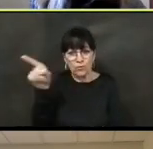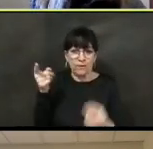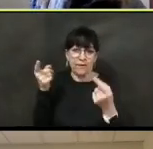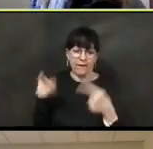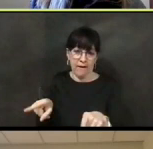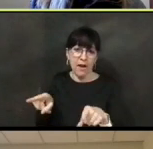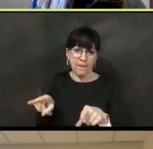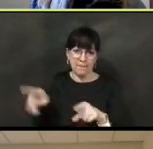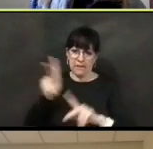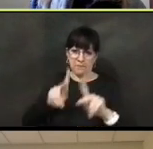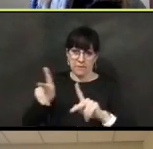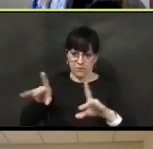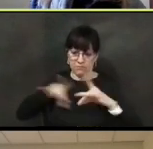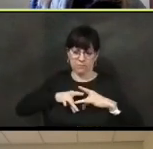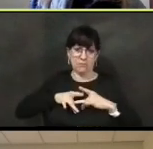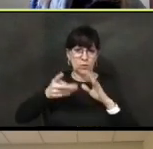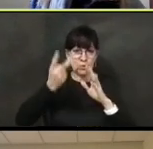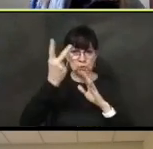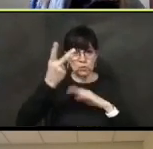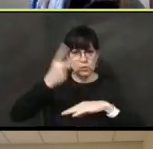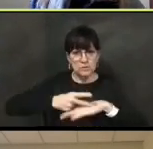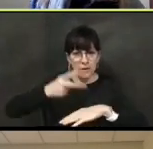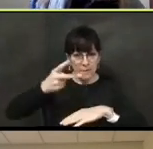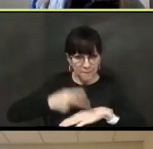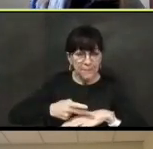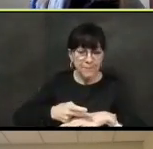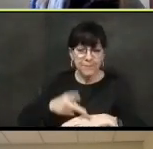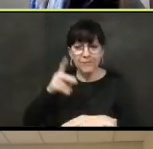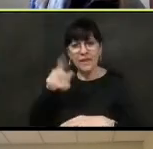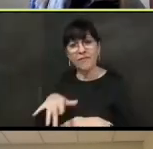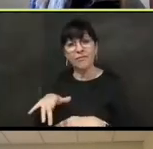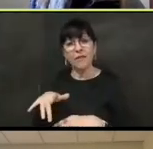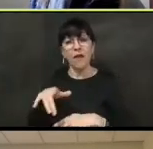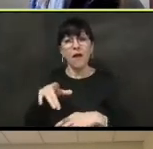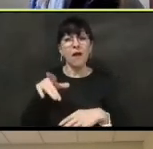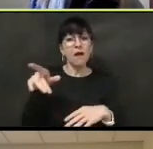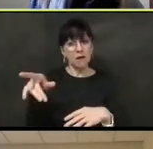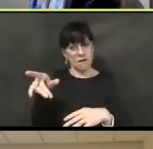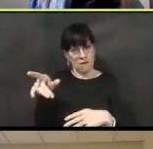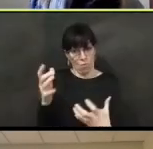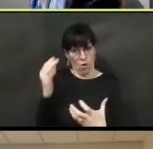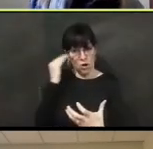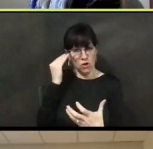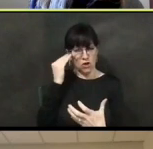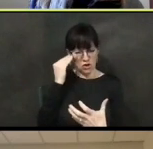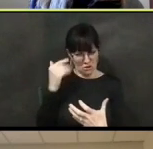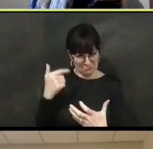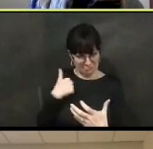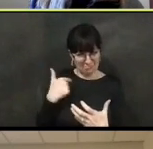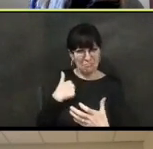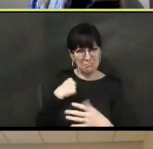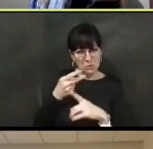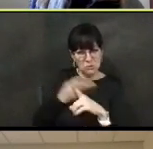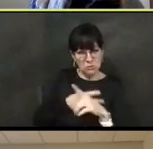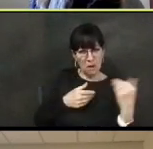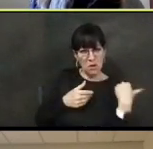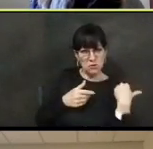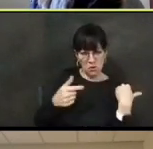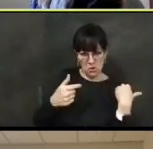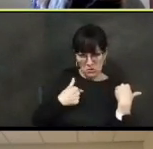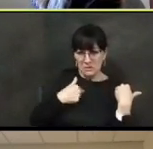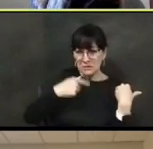so the antibody test is a test that can help you see if you've had an immune reaction to the virus, and that's really helpful